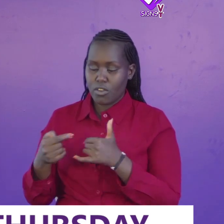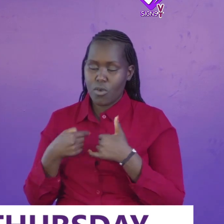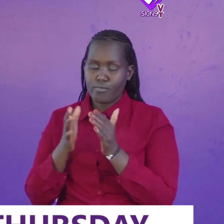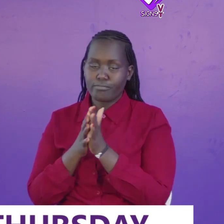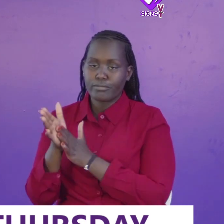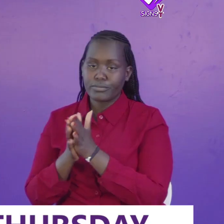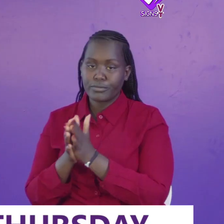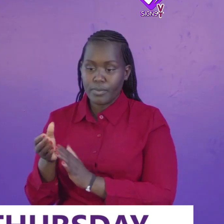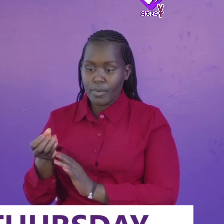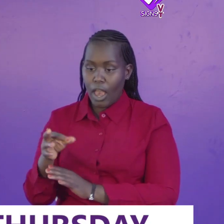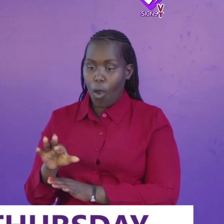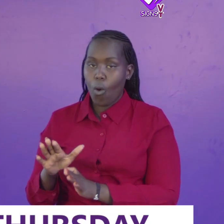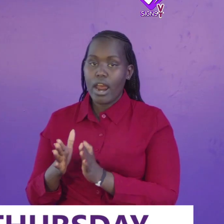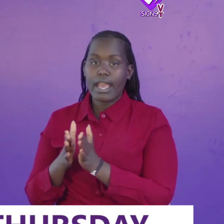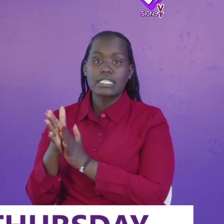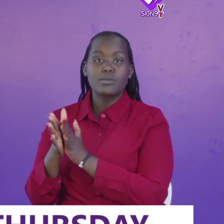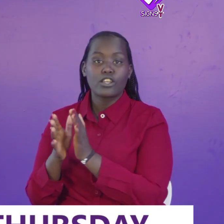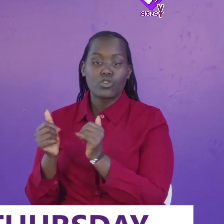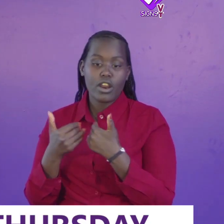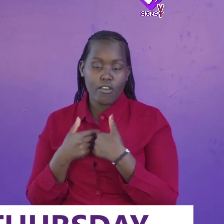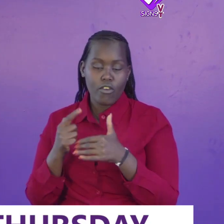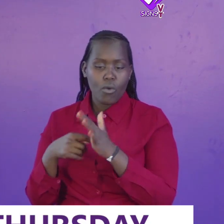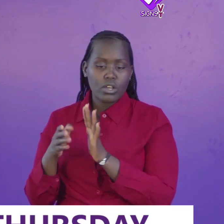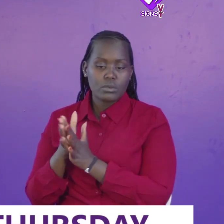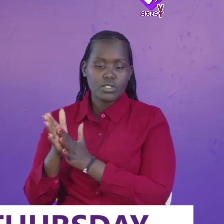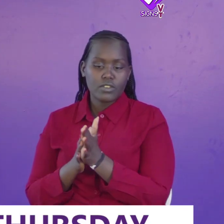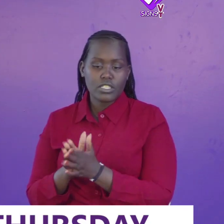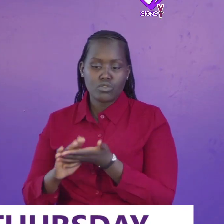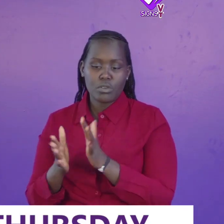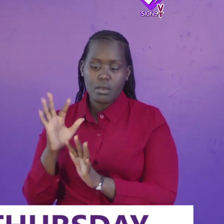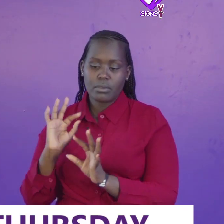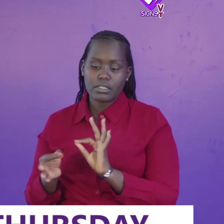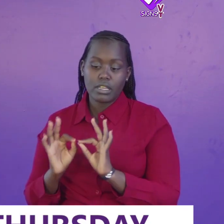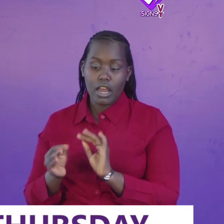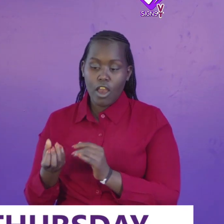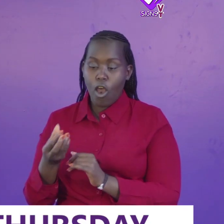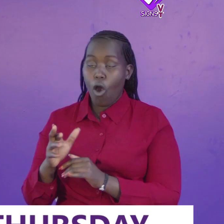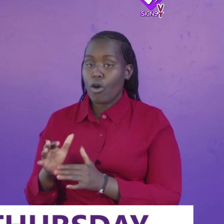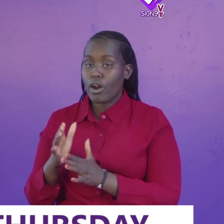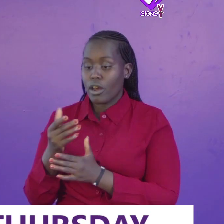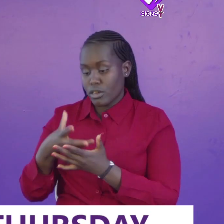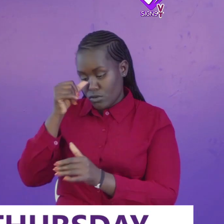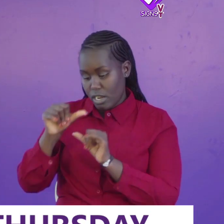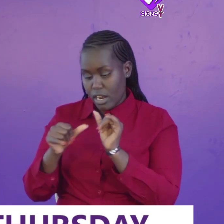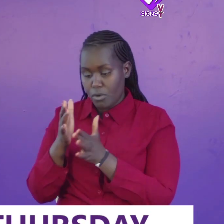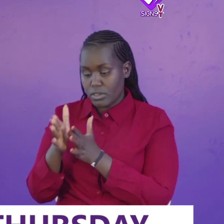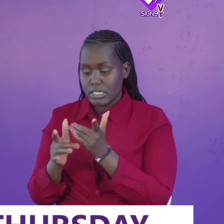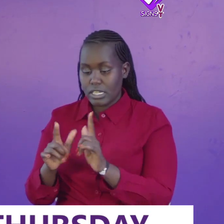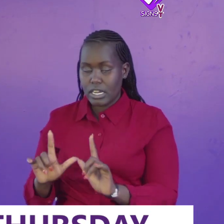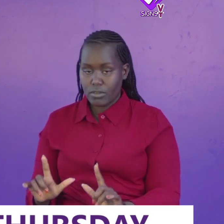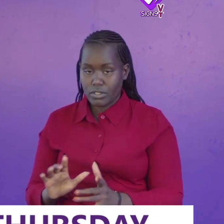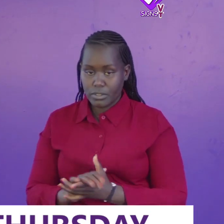motivation ama ile inspiration. What motivated you to be a sign language interpreter or to learn more about sign language? Okay,